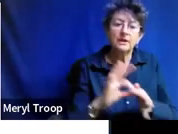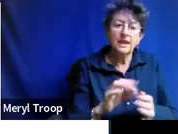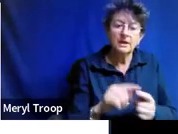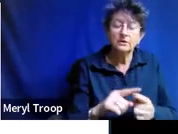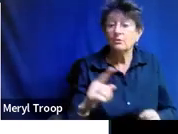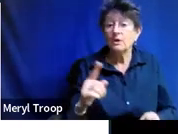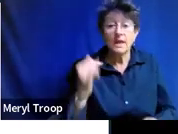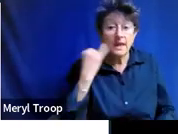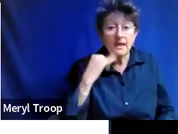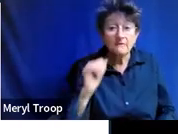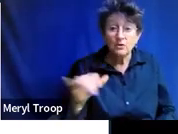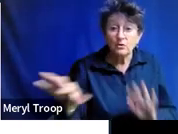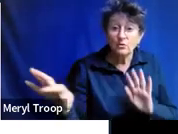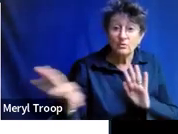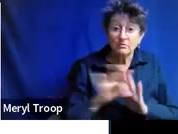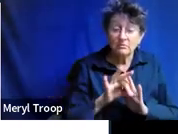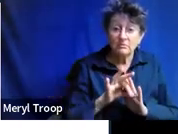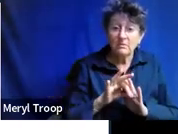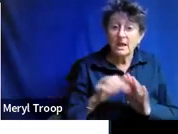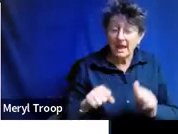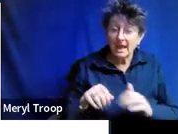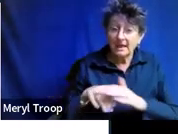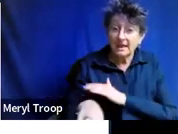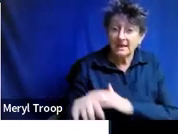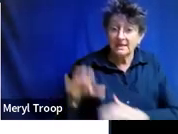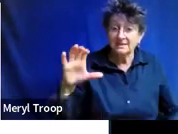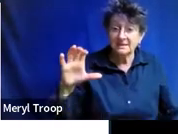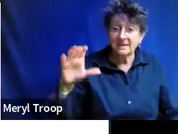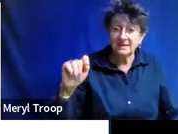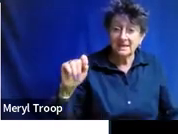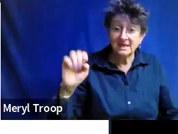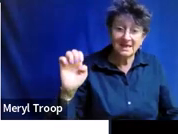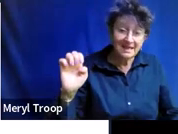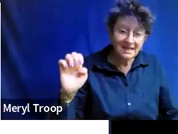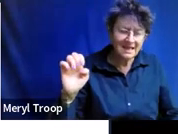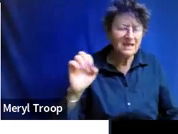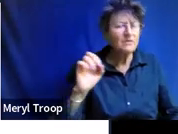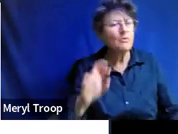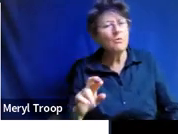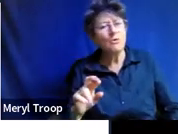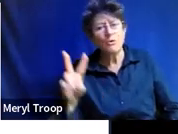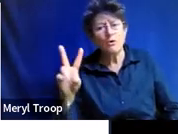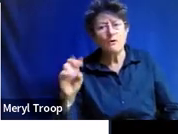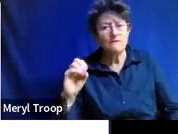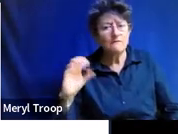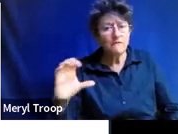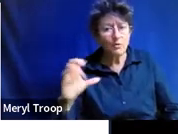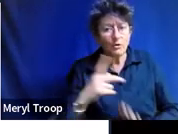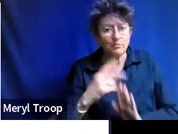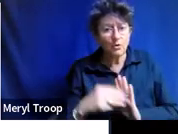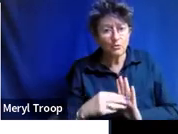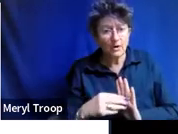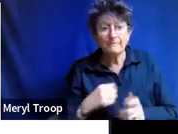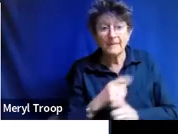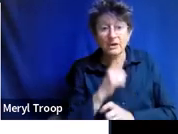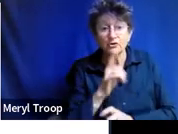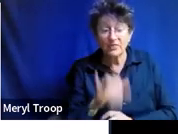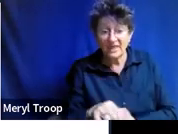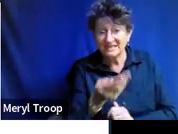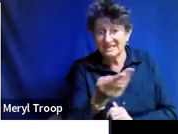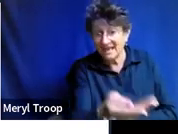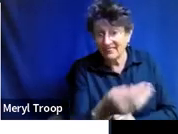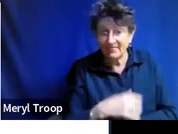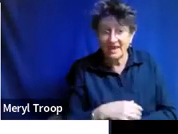CTE or something, a VOC program, make sure that's in there. Don't just